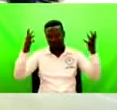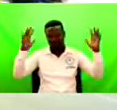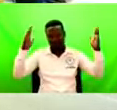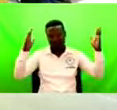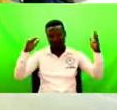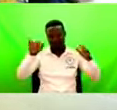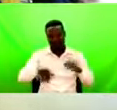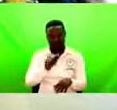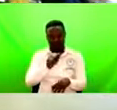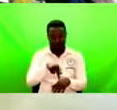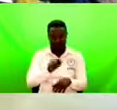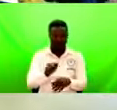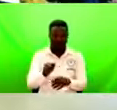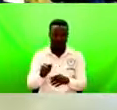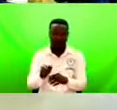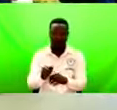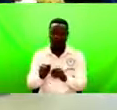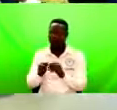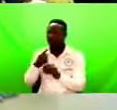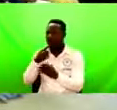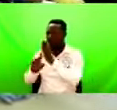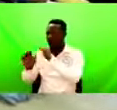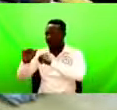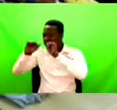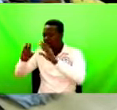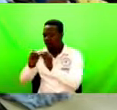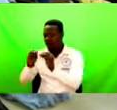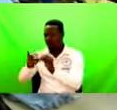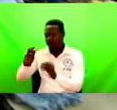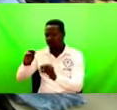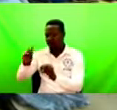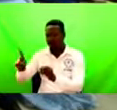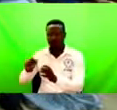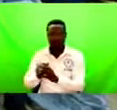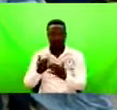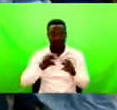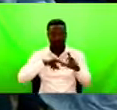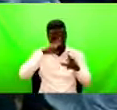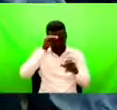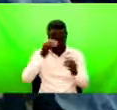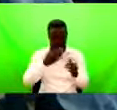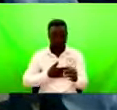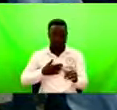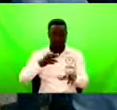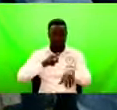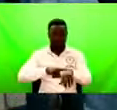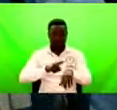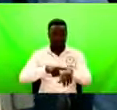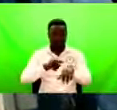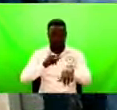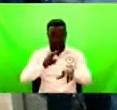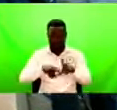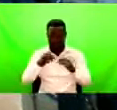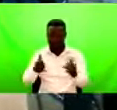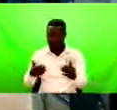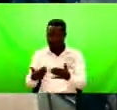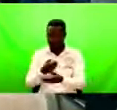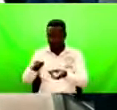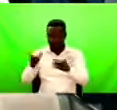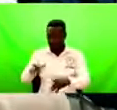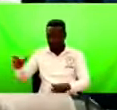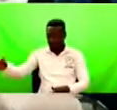Apostle IMD, we say God richly bless you. Now, Chairman, it's time for us to induct our new directors into